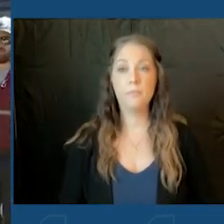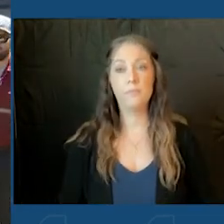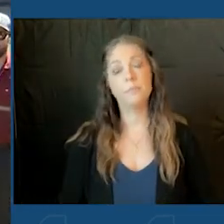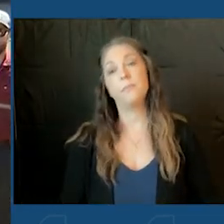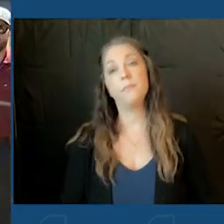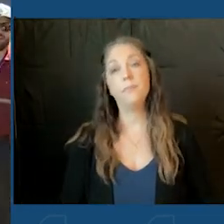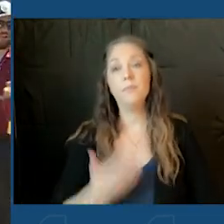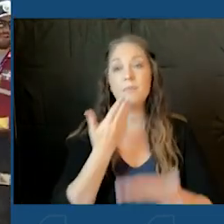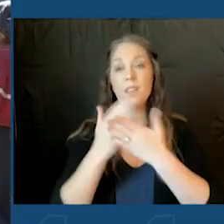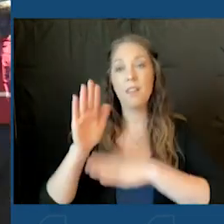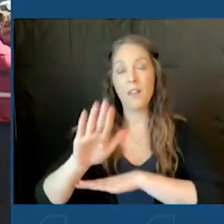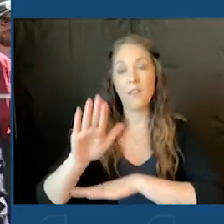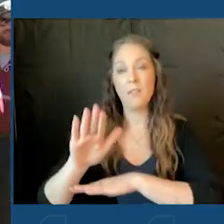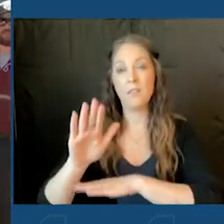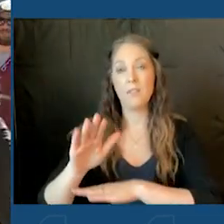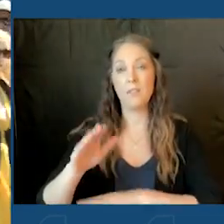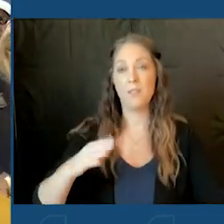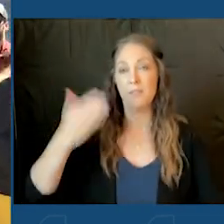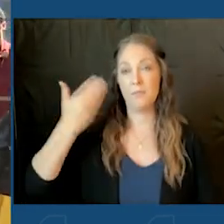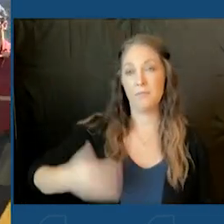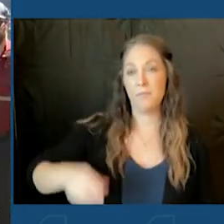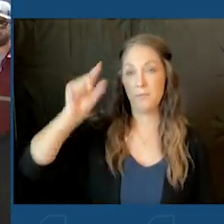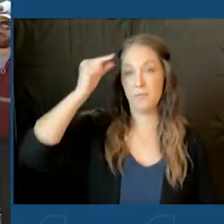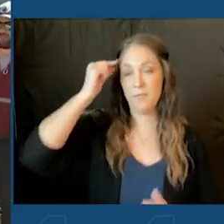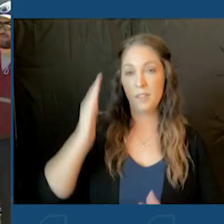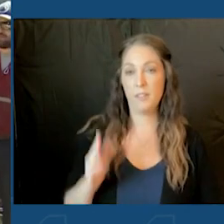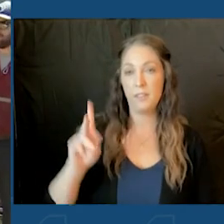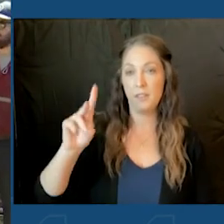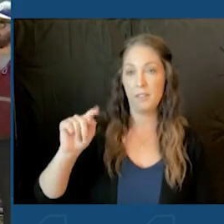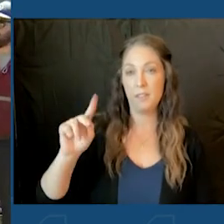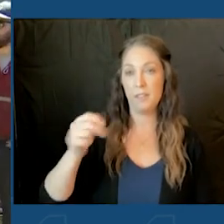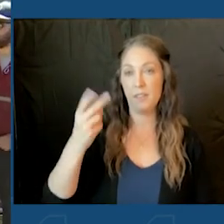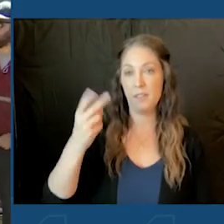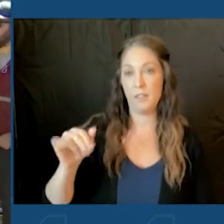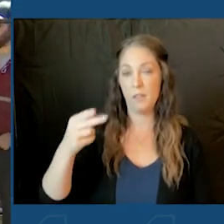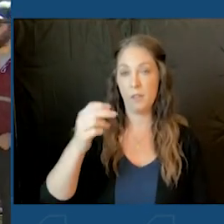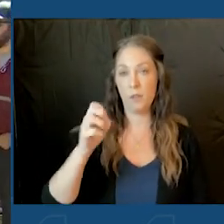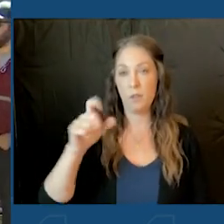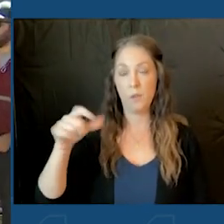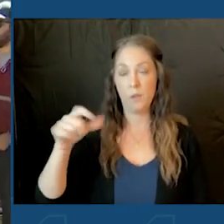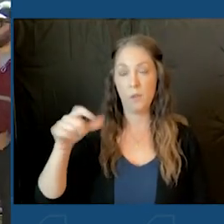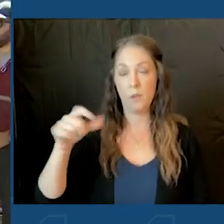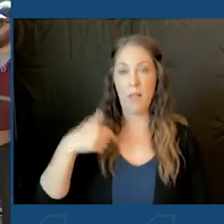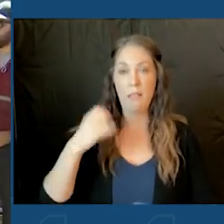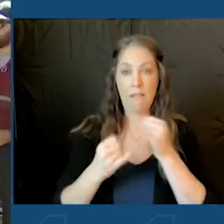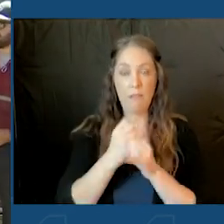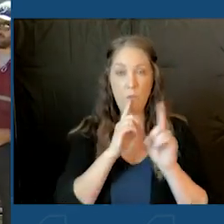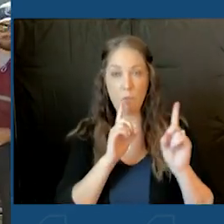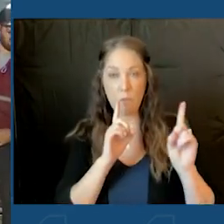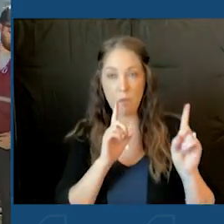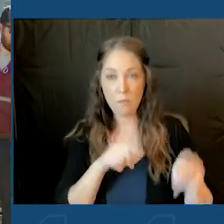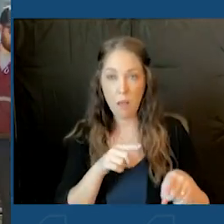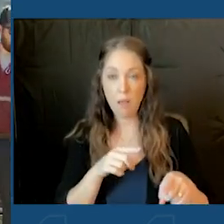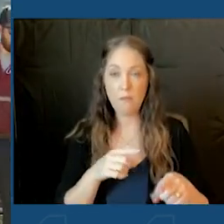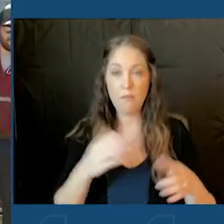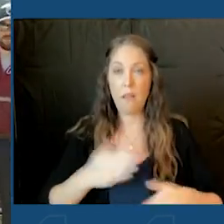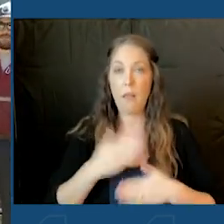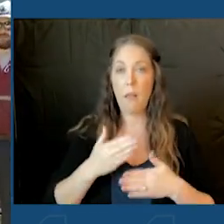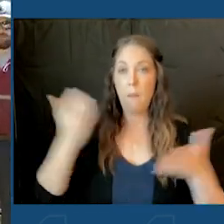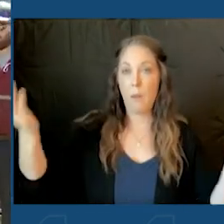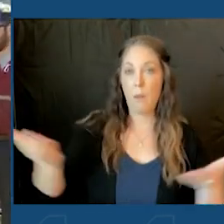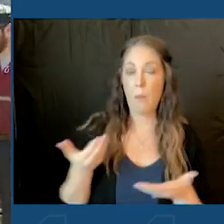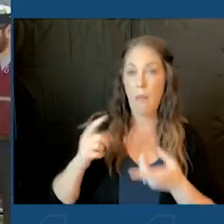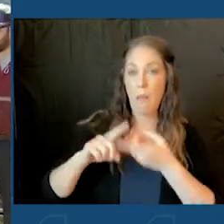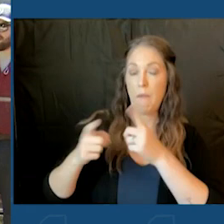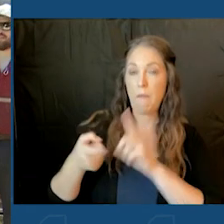Good afternoon, everyone. I'm Governor Kathy Hochul. This is an international response. Delighted to welcome our friends from Quebec who've come